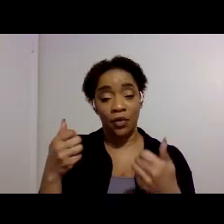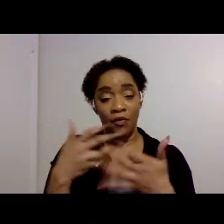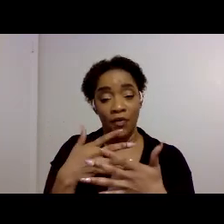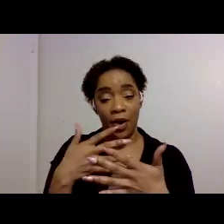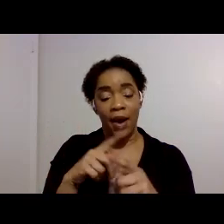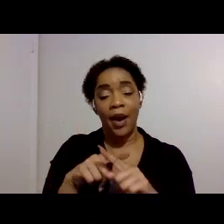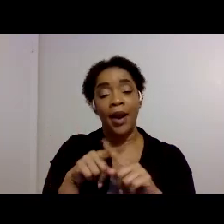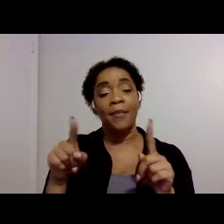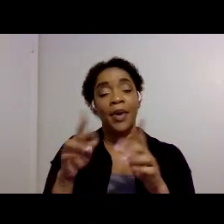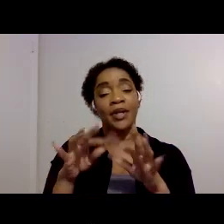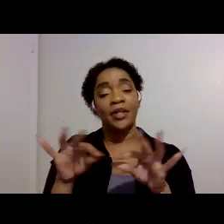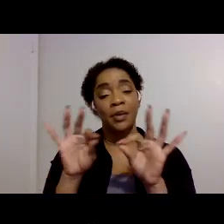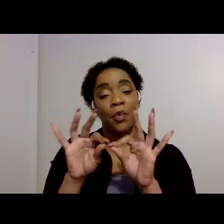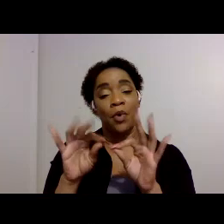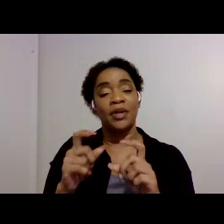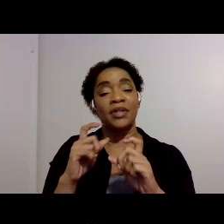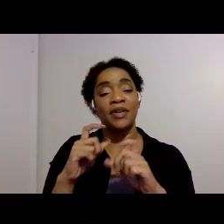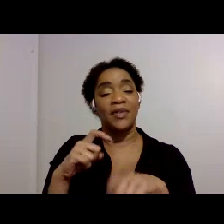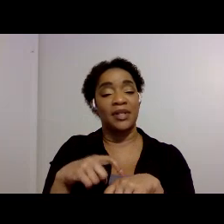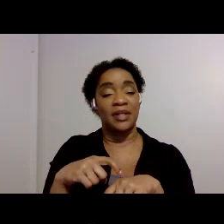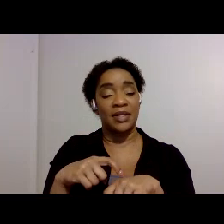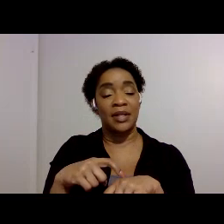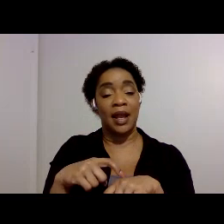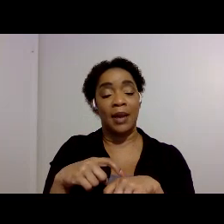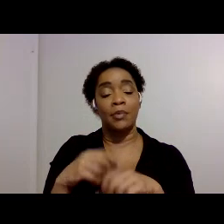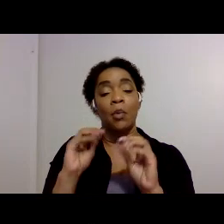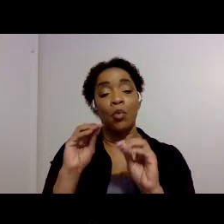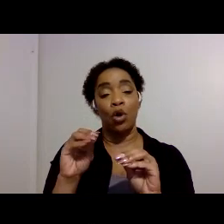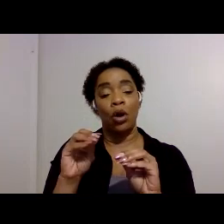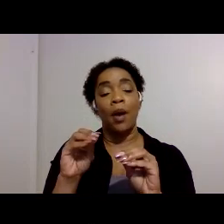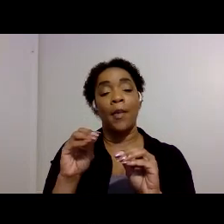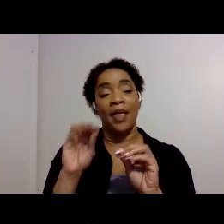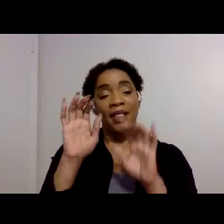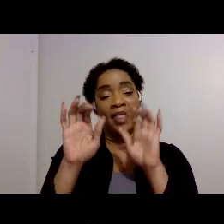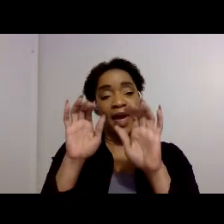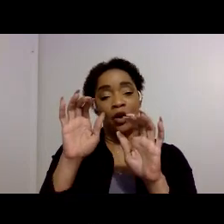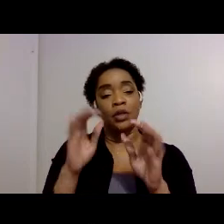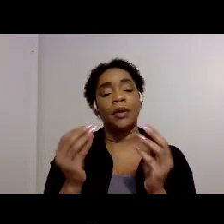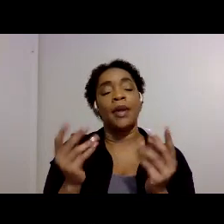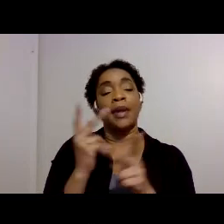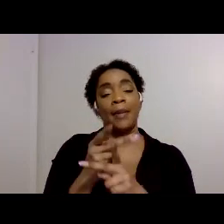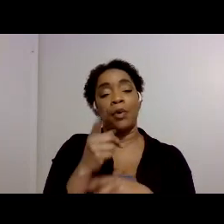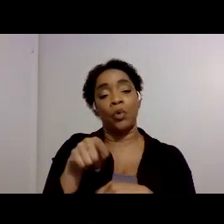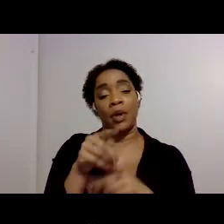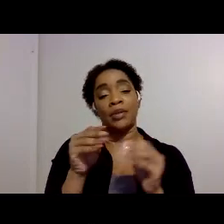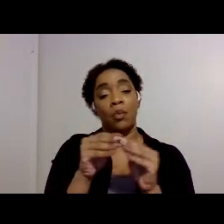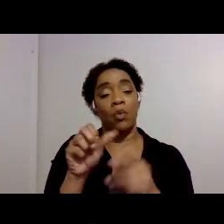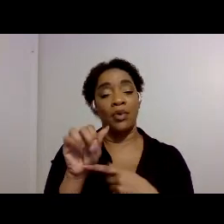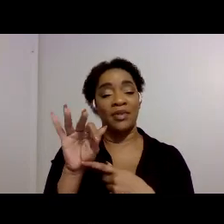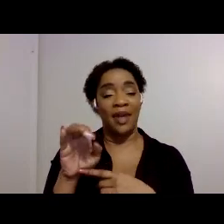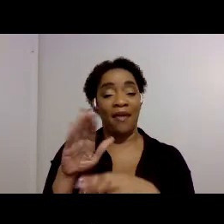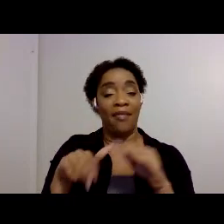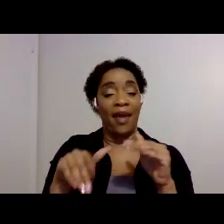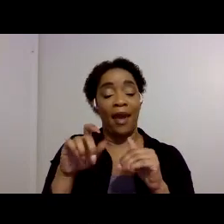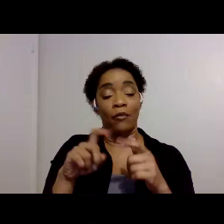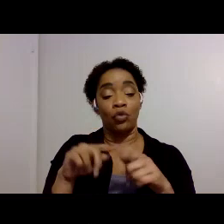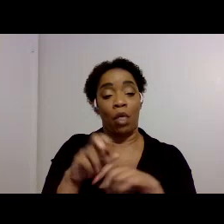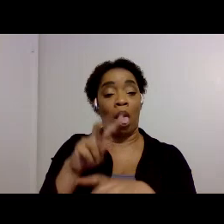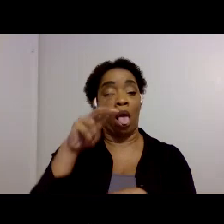ladders up will help for a safer rescue and exit from the building. But if you couldn't get out through the traditional, through the